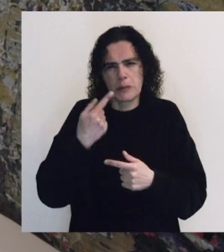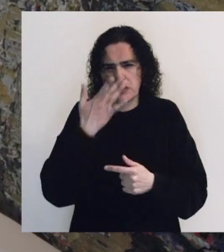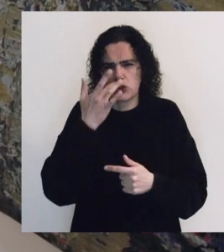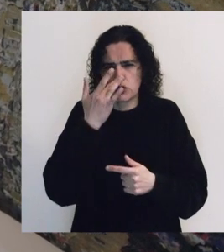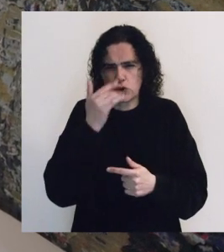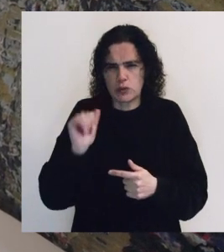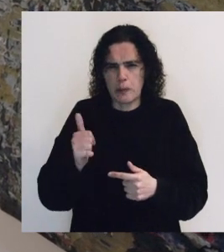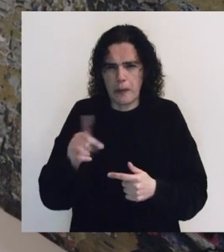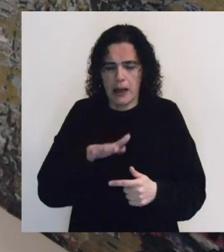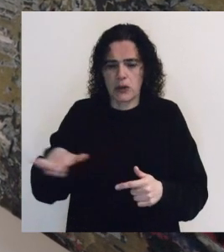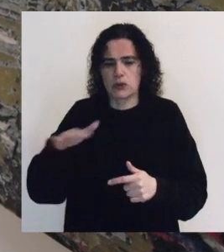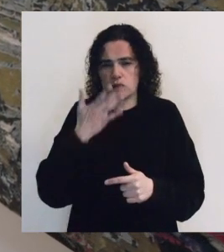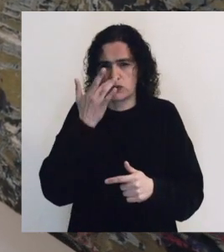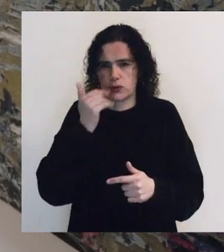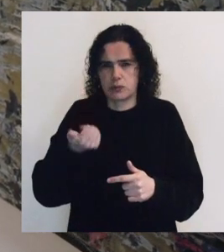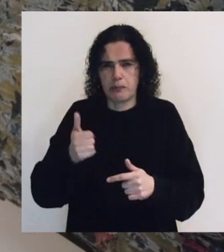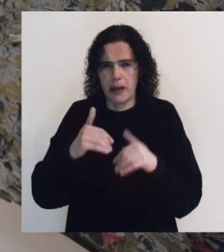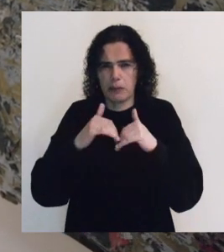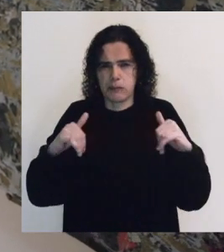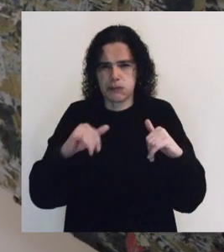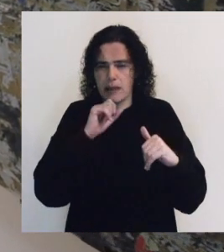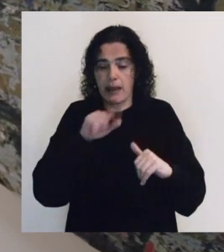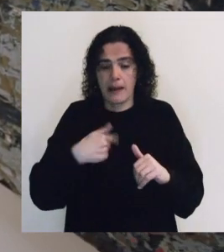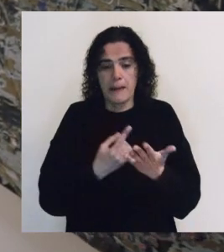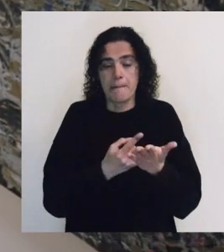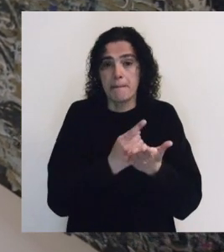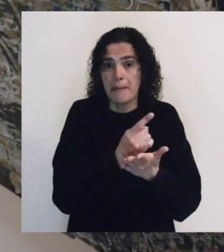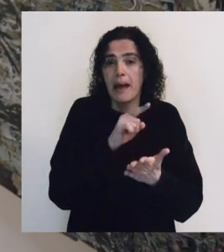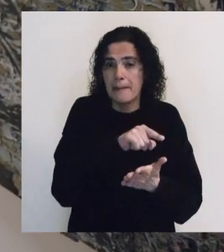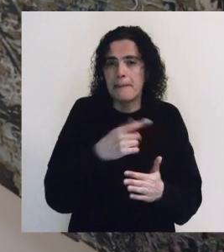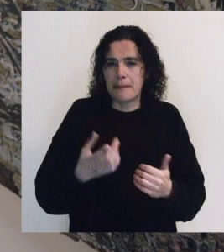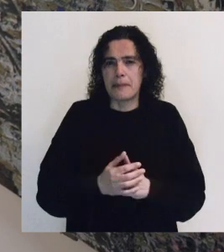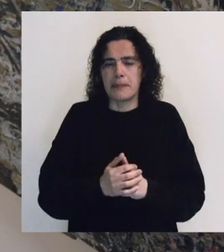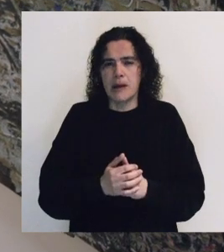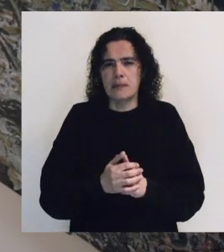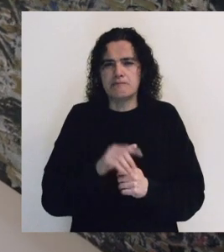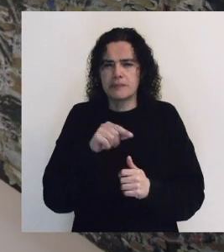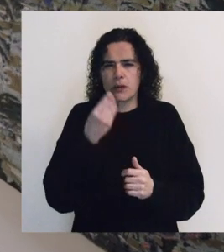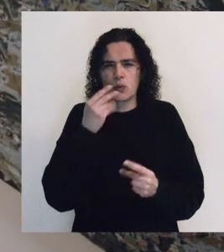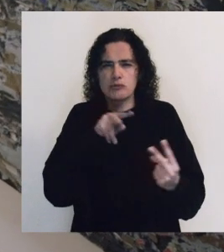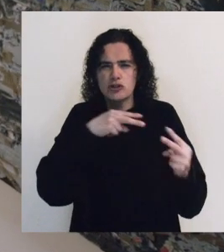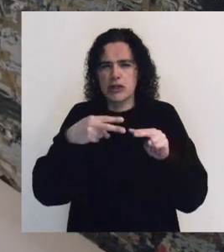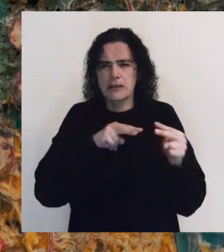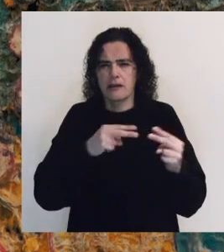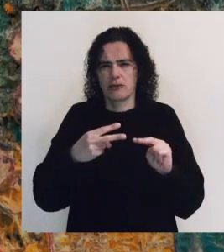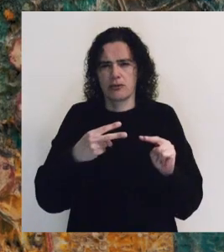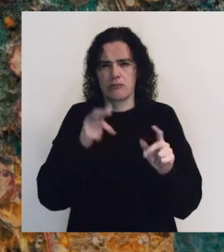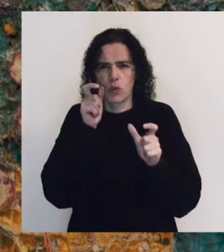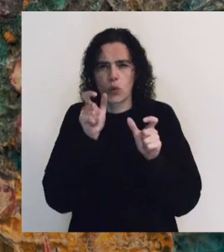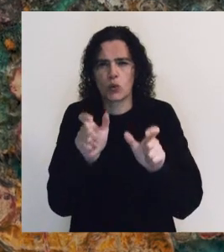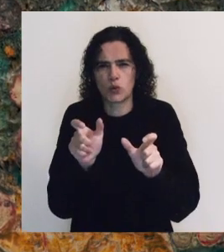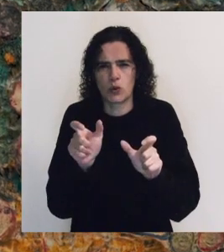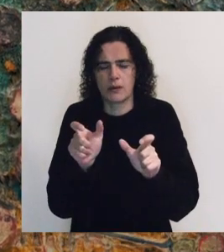African-American neighborhoods, so that the neighborhood would be divided. So even the mapping is a strategy